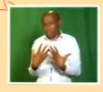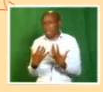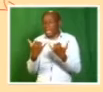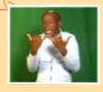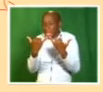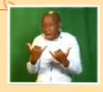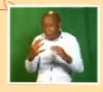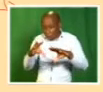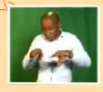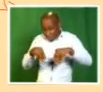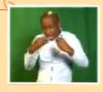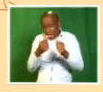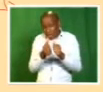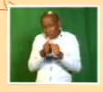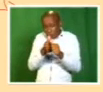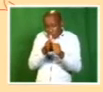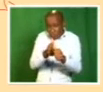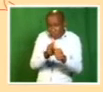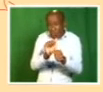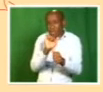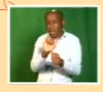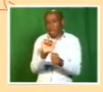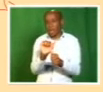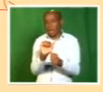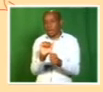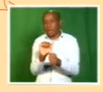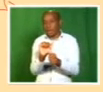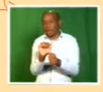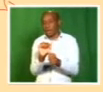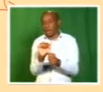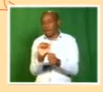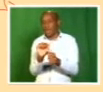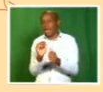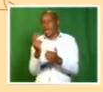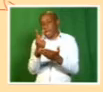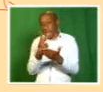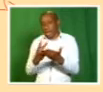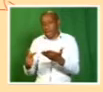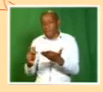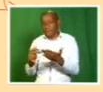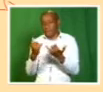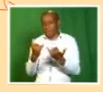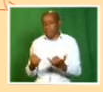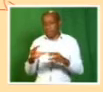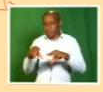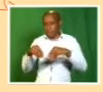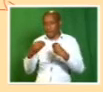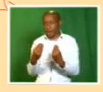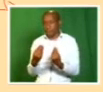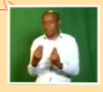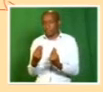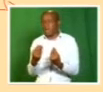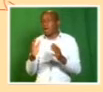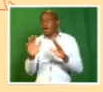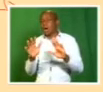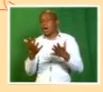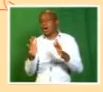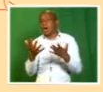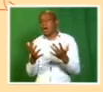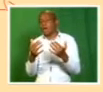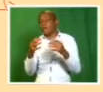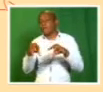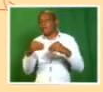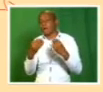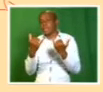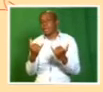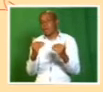the equation now, the equation of this graph. So now how can we find the